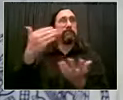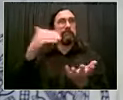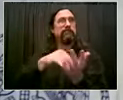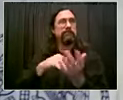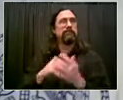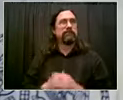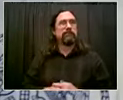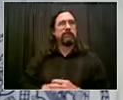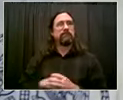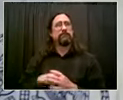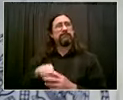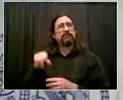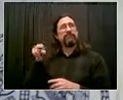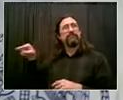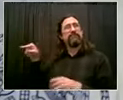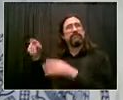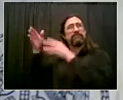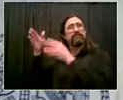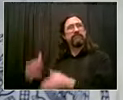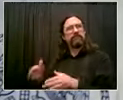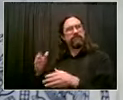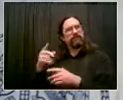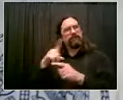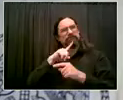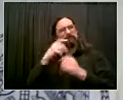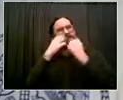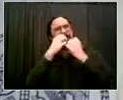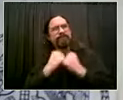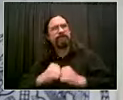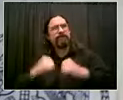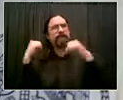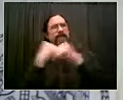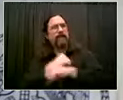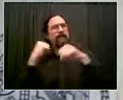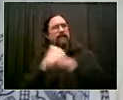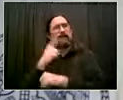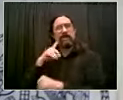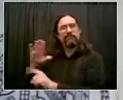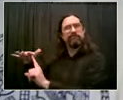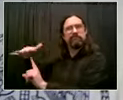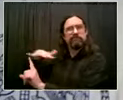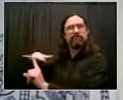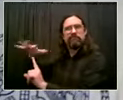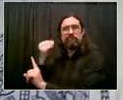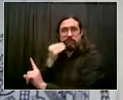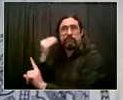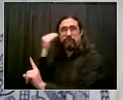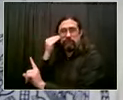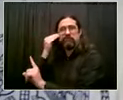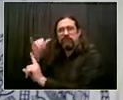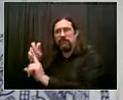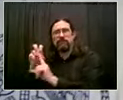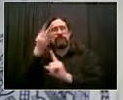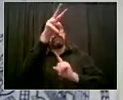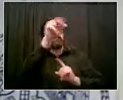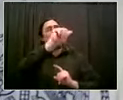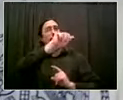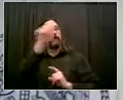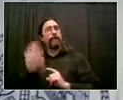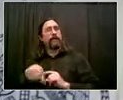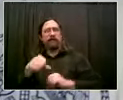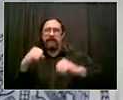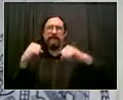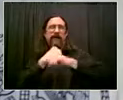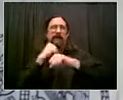to bring that same spirit of change to the work he does there. My pleasure to introduce the Chair of the Subcommittee on Reentry and Transitional